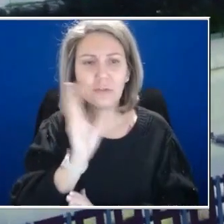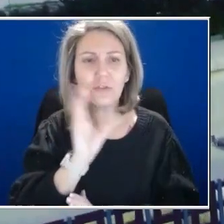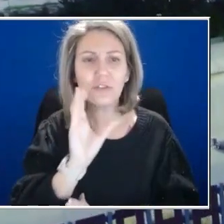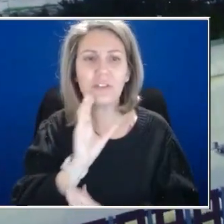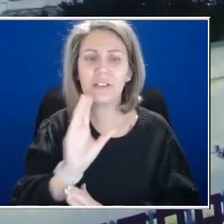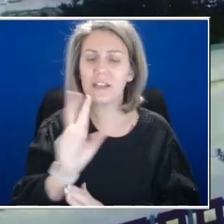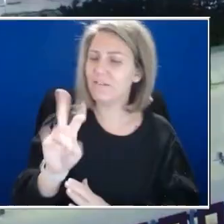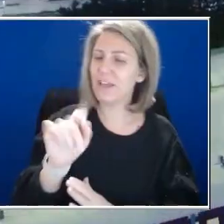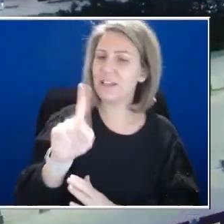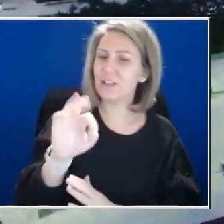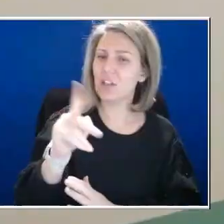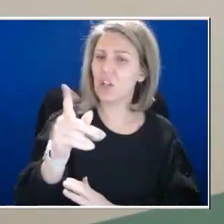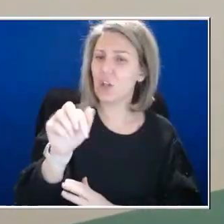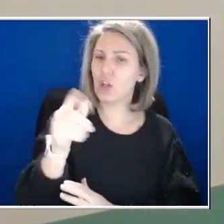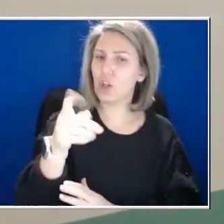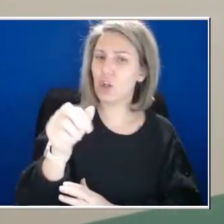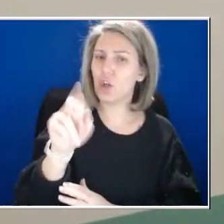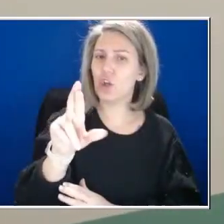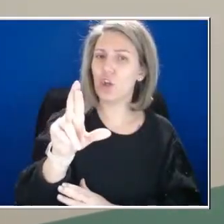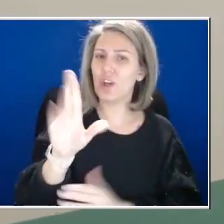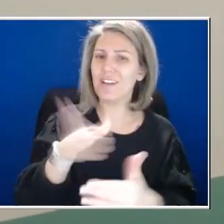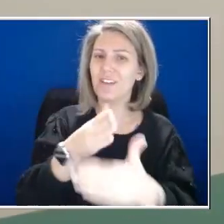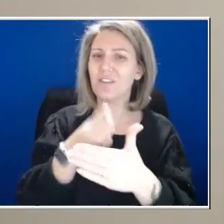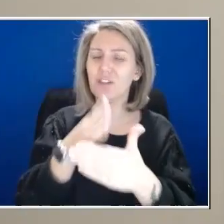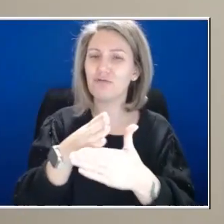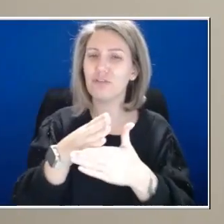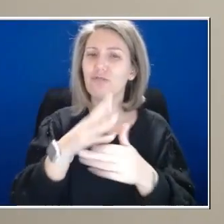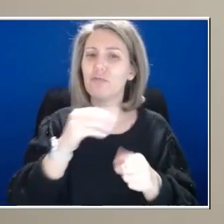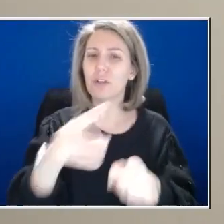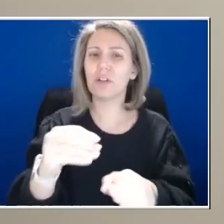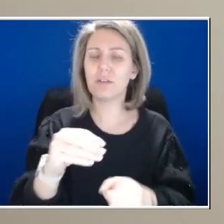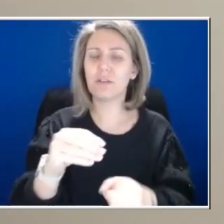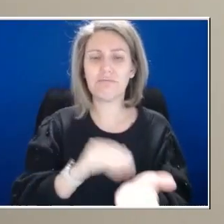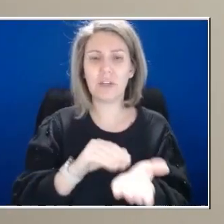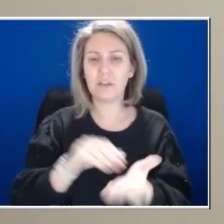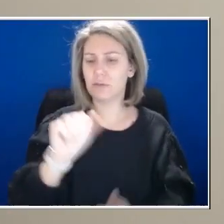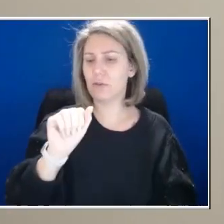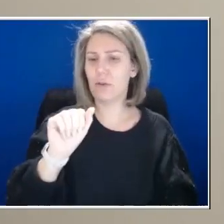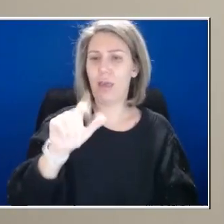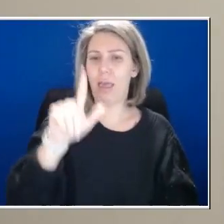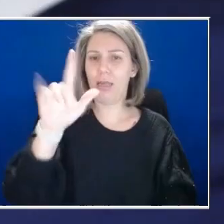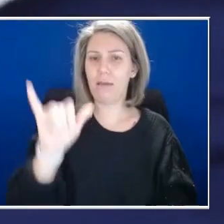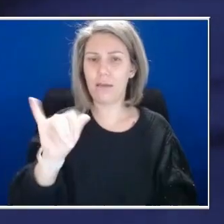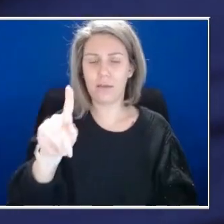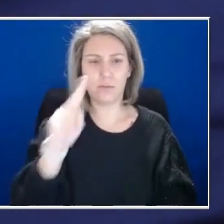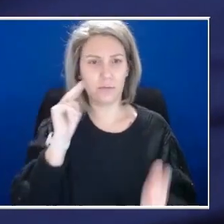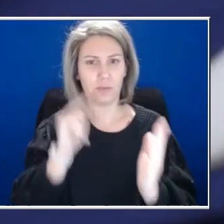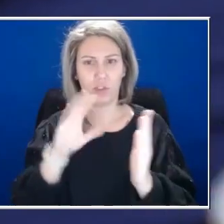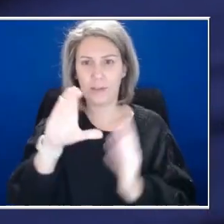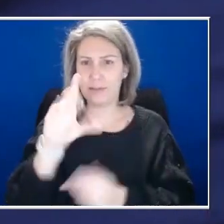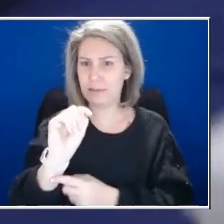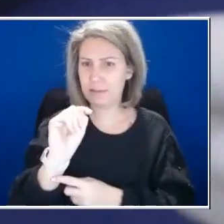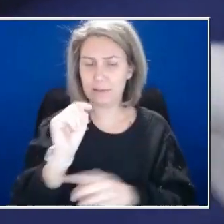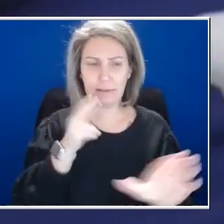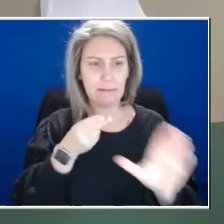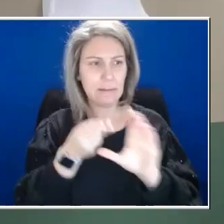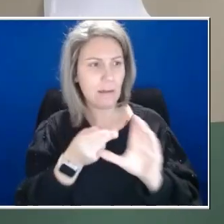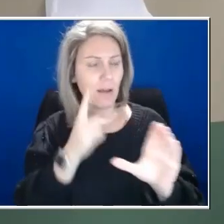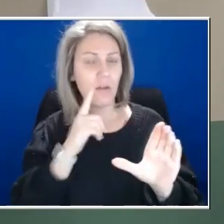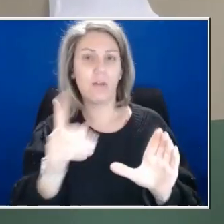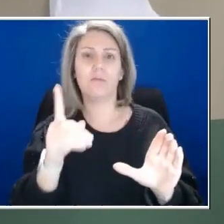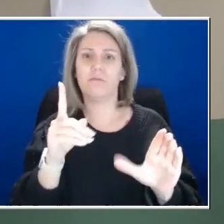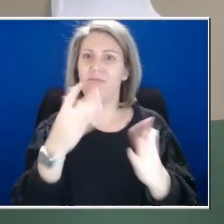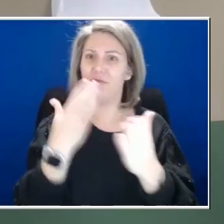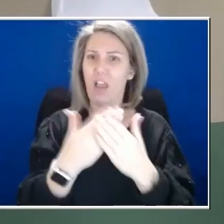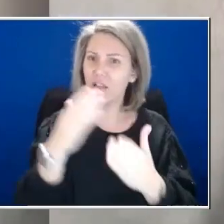interventional radiologist Dr. Adam Alley. Dr. Alley took one look at her CAT scan and validated everything. Sherry did